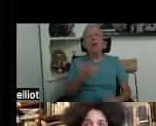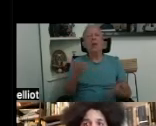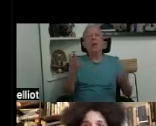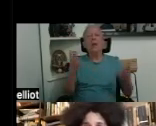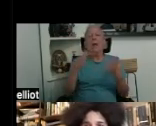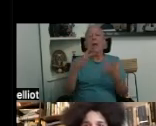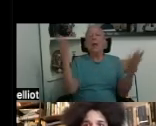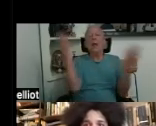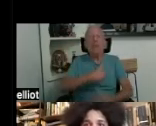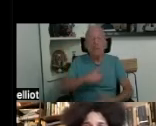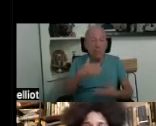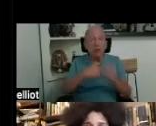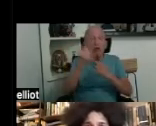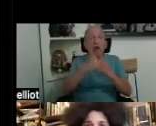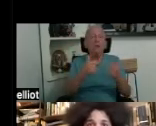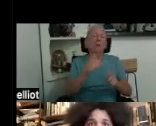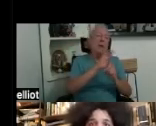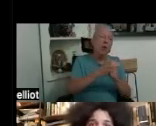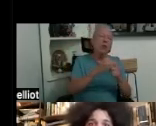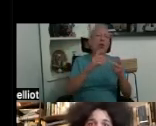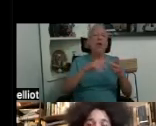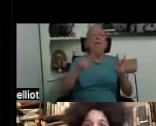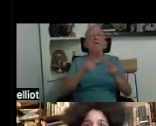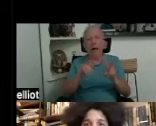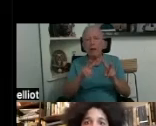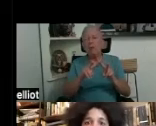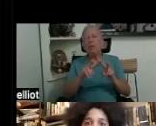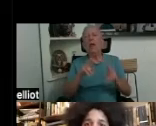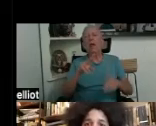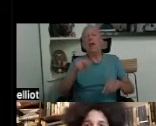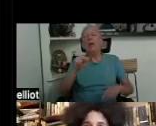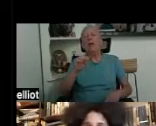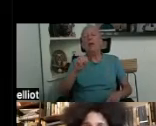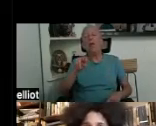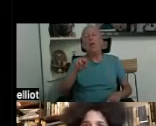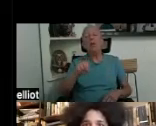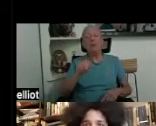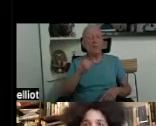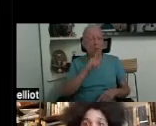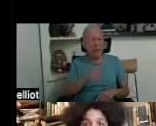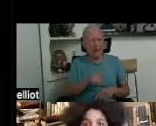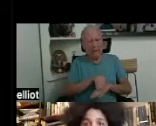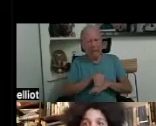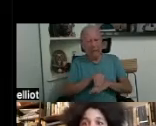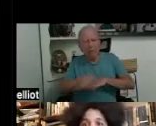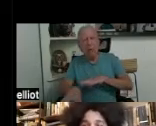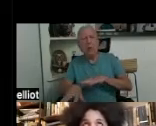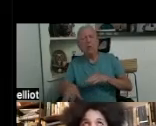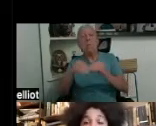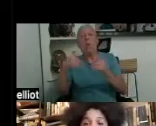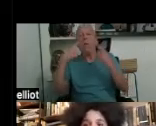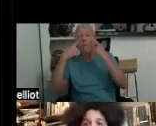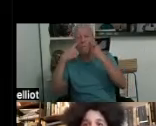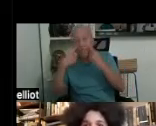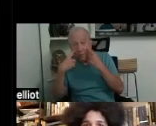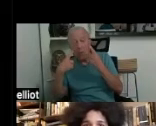as culture, values, and unspoken norms, often shape and condition the more